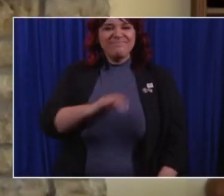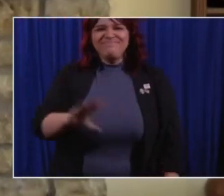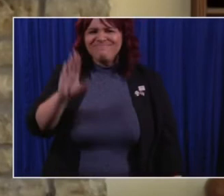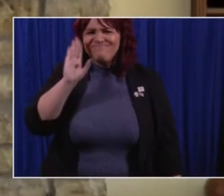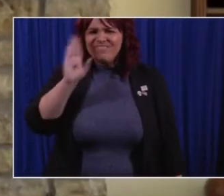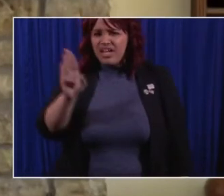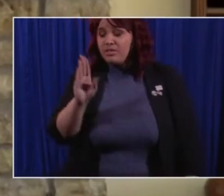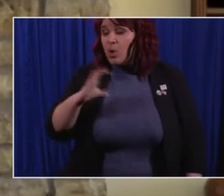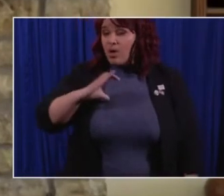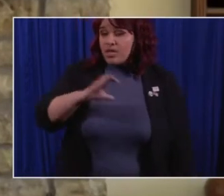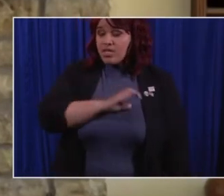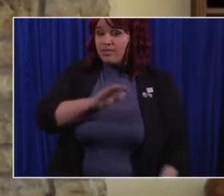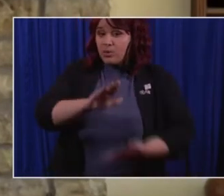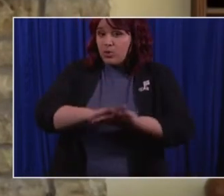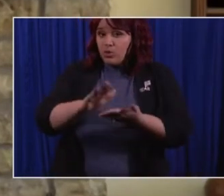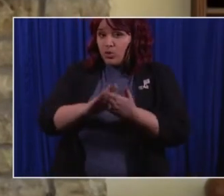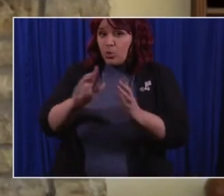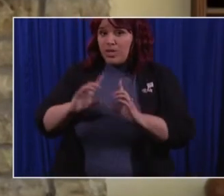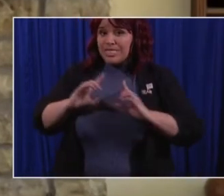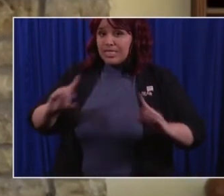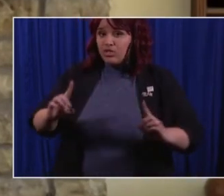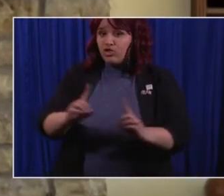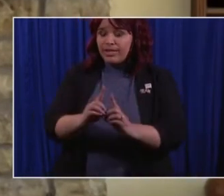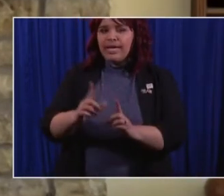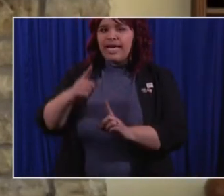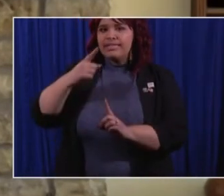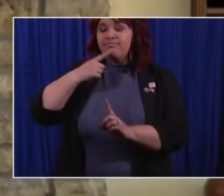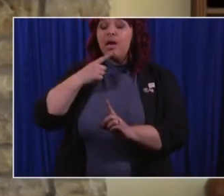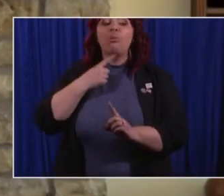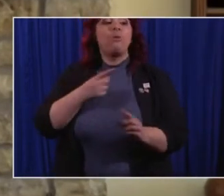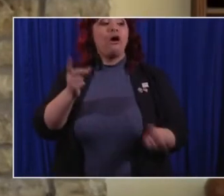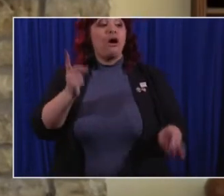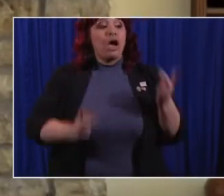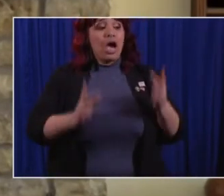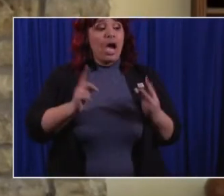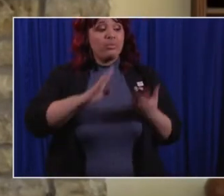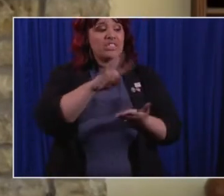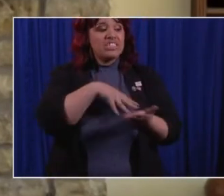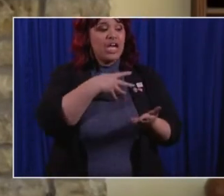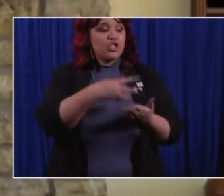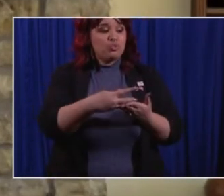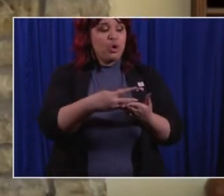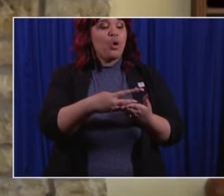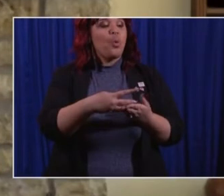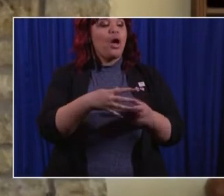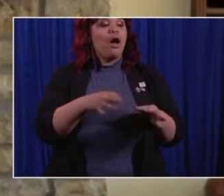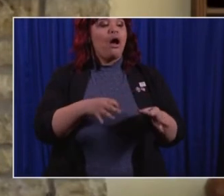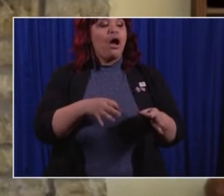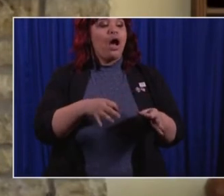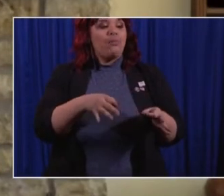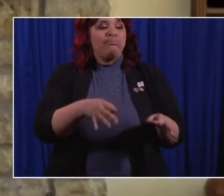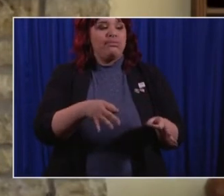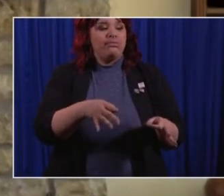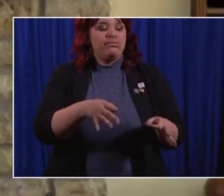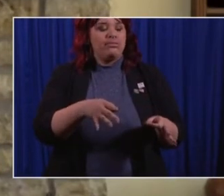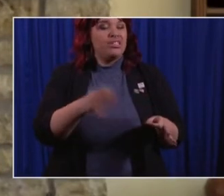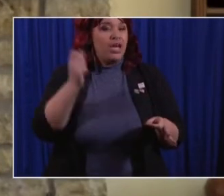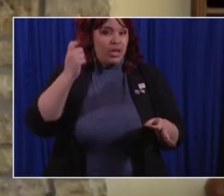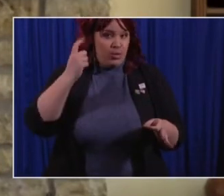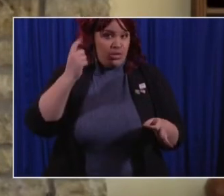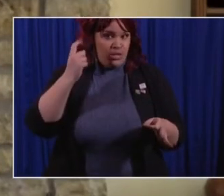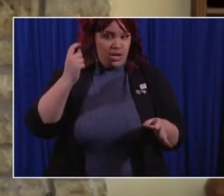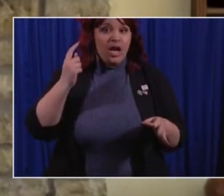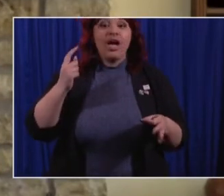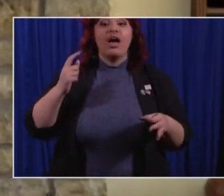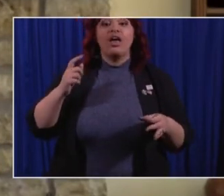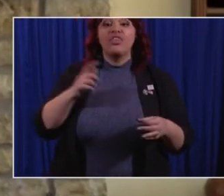School District announced today that it's going to push back its hybrid schedule. And because it's in a phased schedule, that means most of the